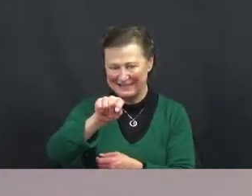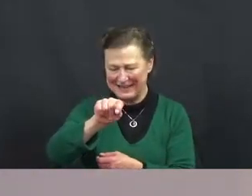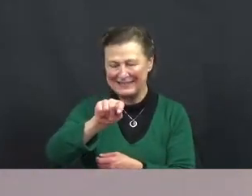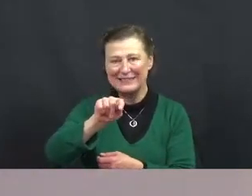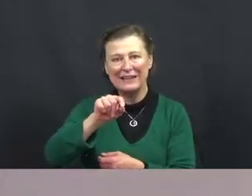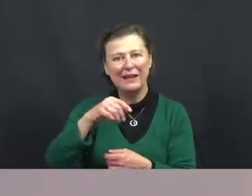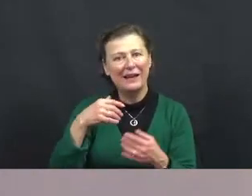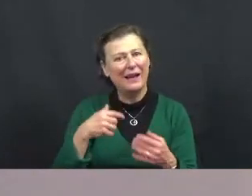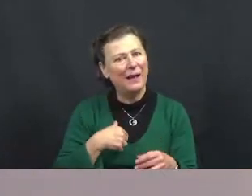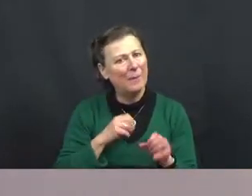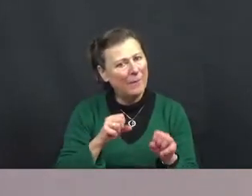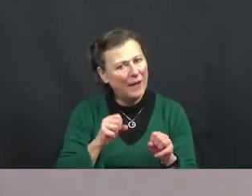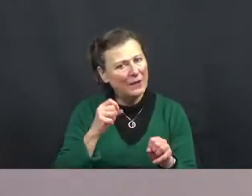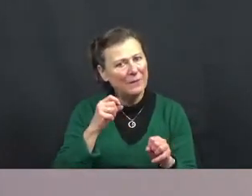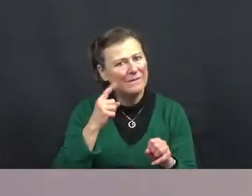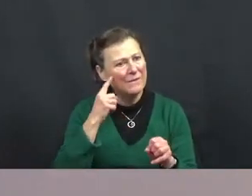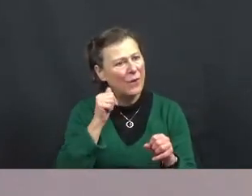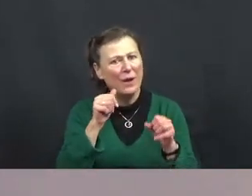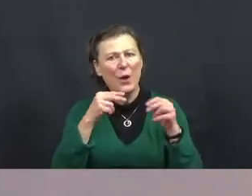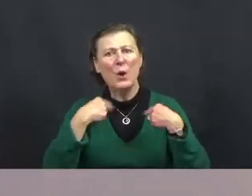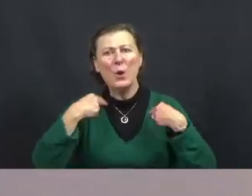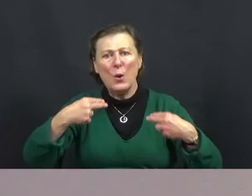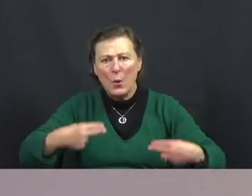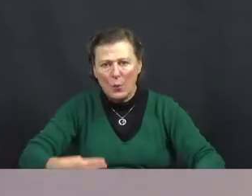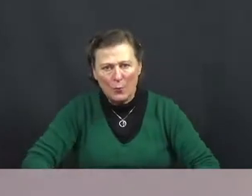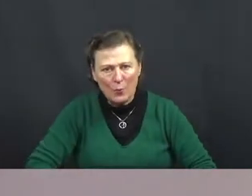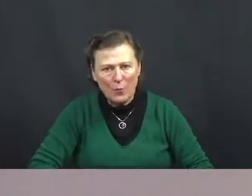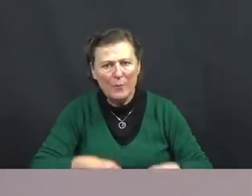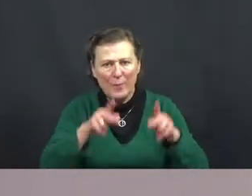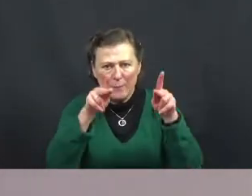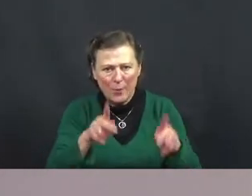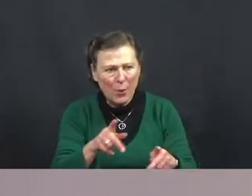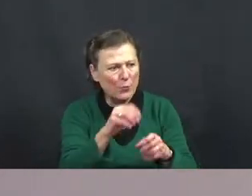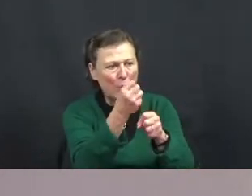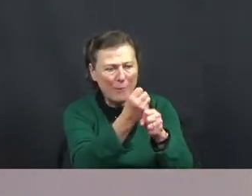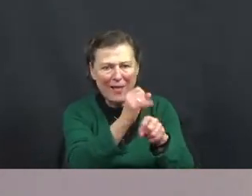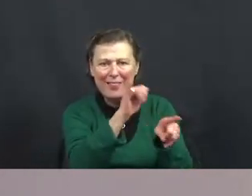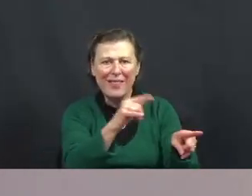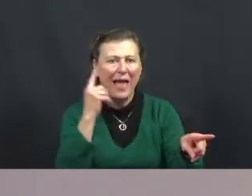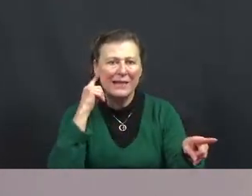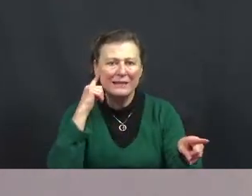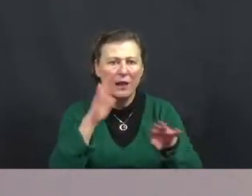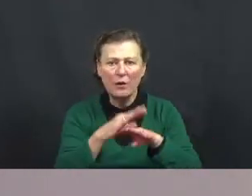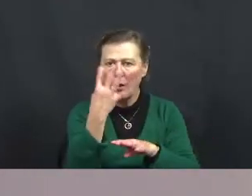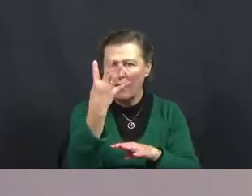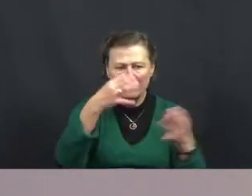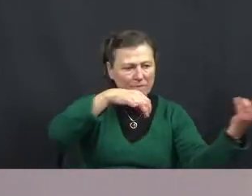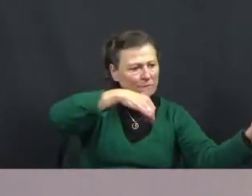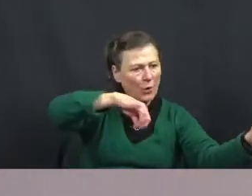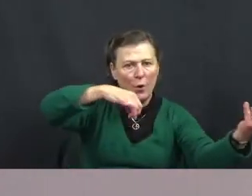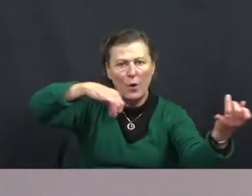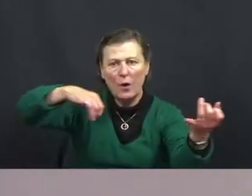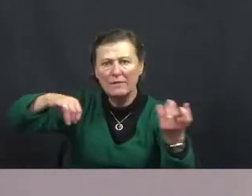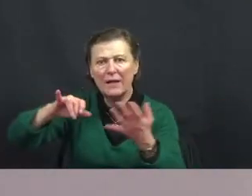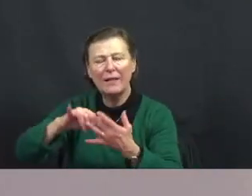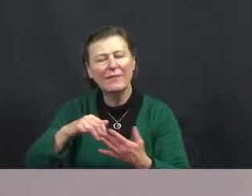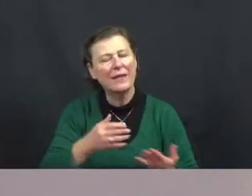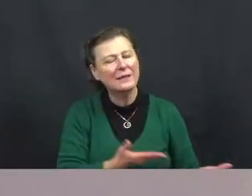human being to do this, to weave together sounds on 4 instruments that could take me on such